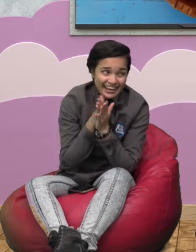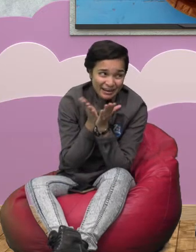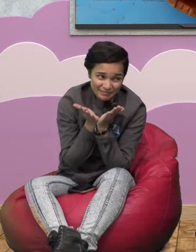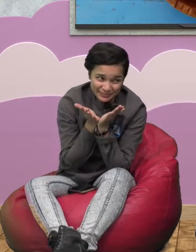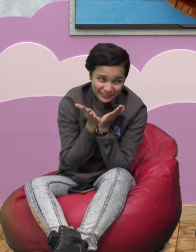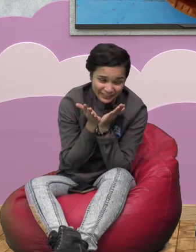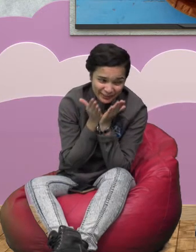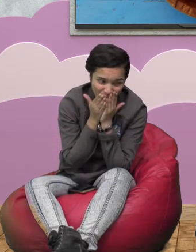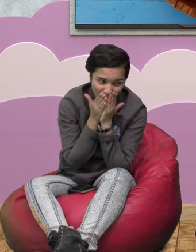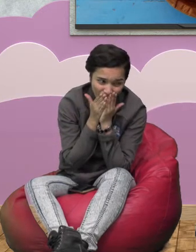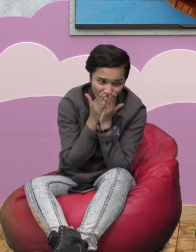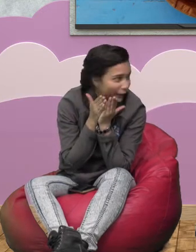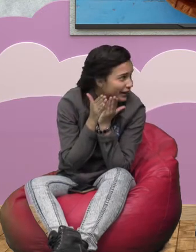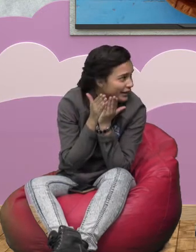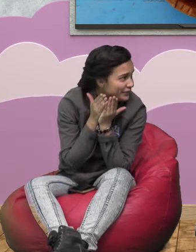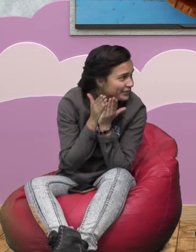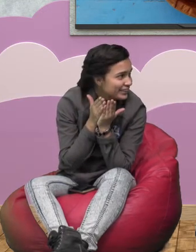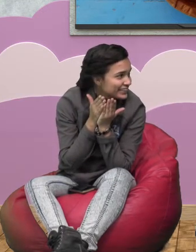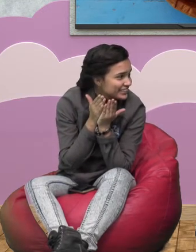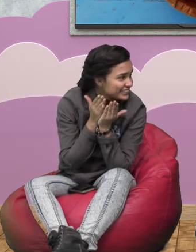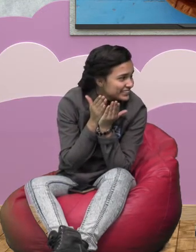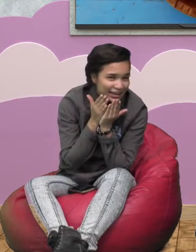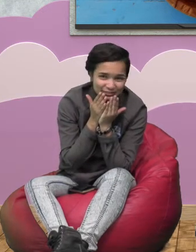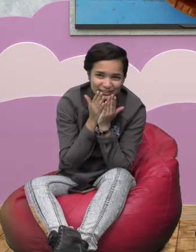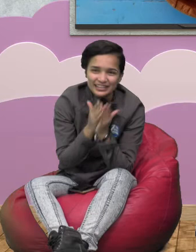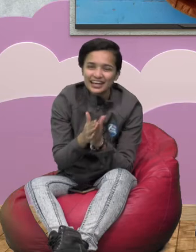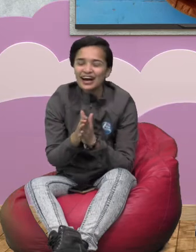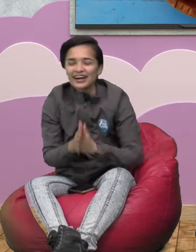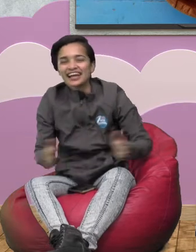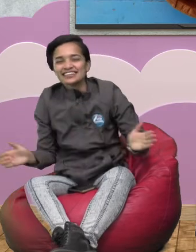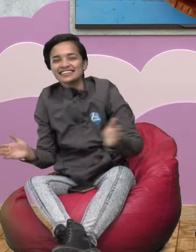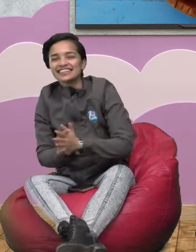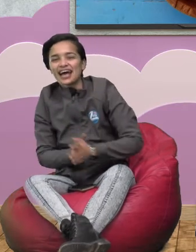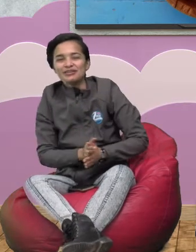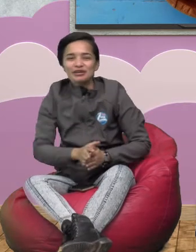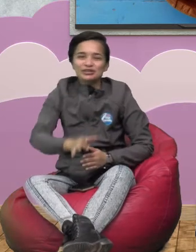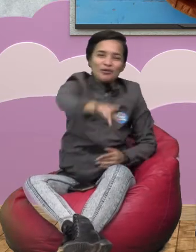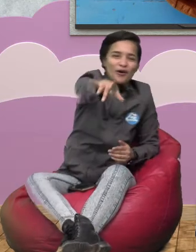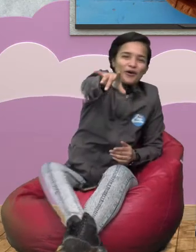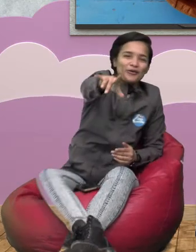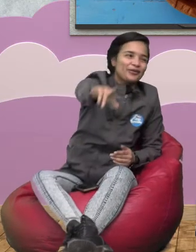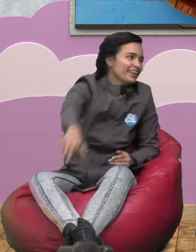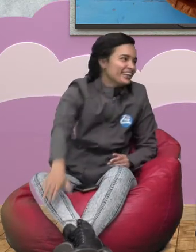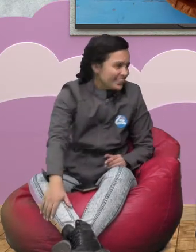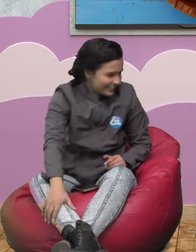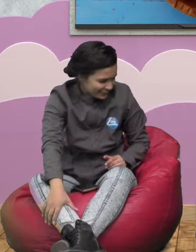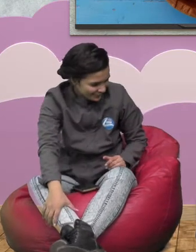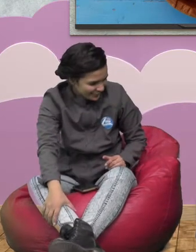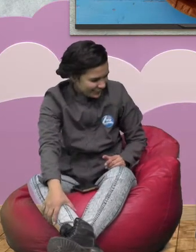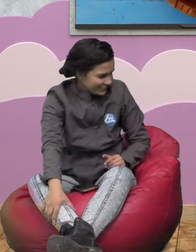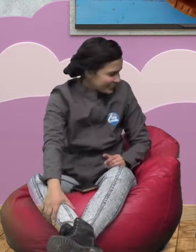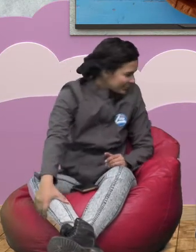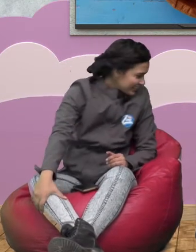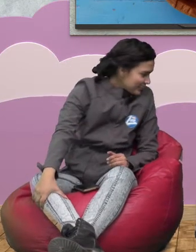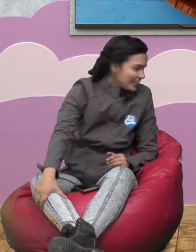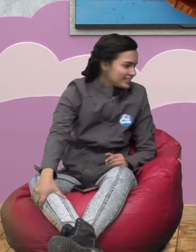a hamburger? No. No, it's sandwich. Is it a sandwich? Day. Okay, it's a sandwich. Woo! Let me show them